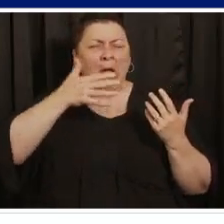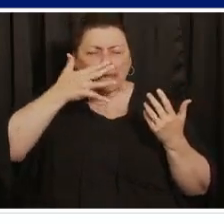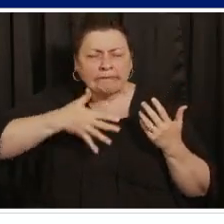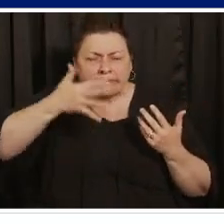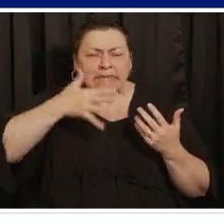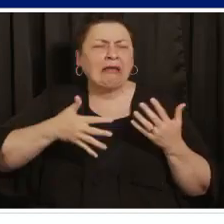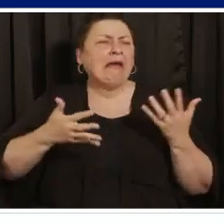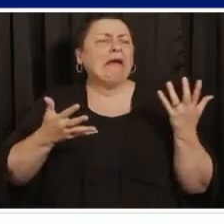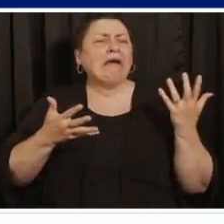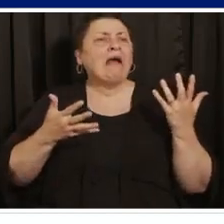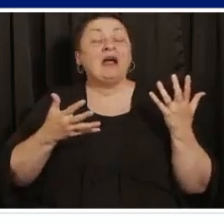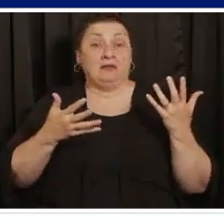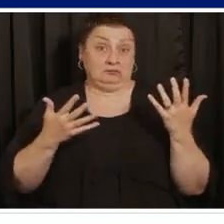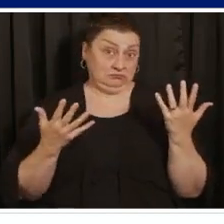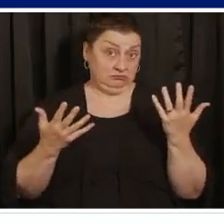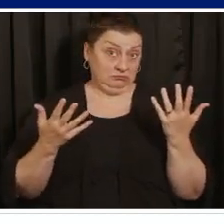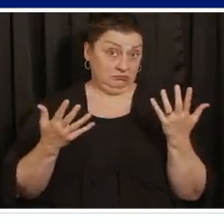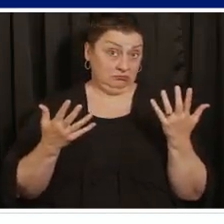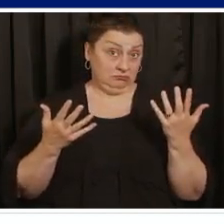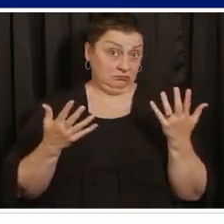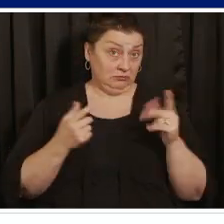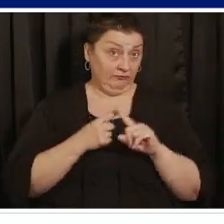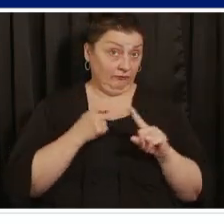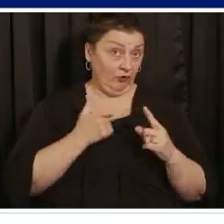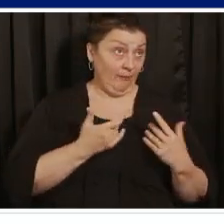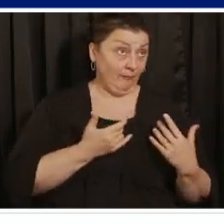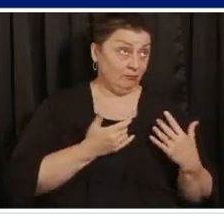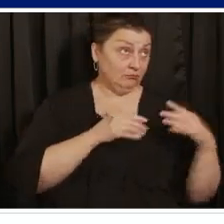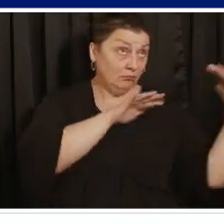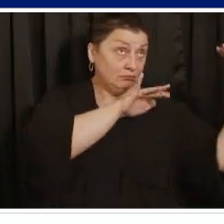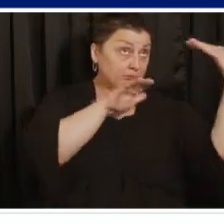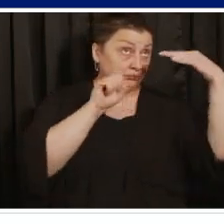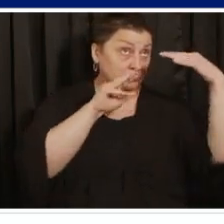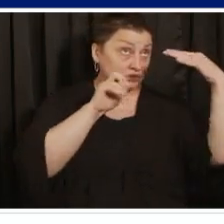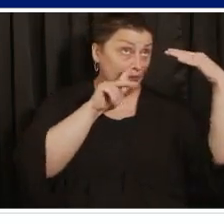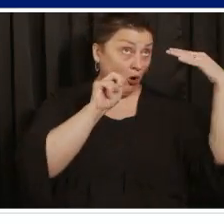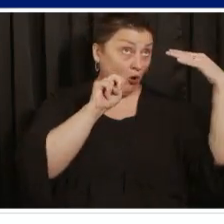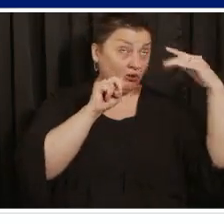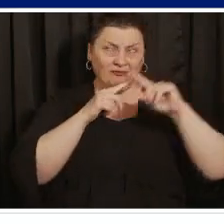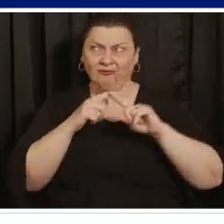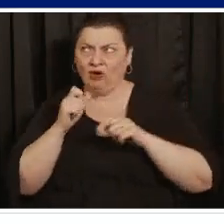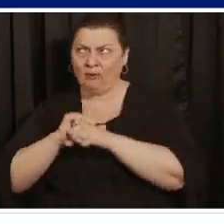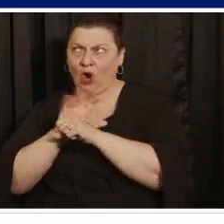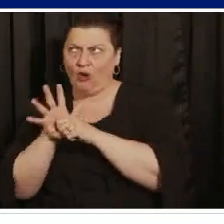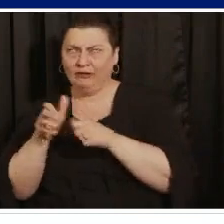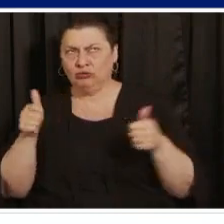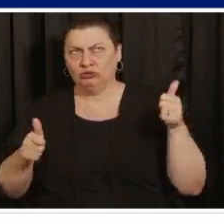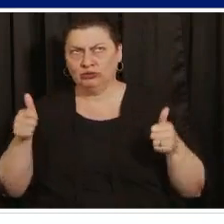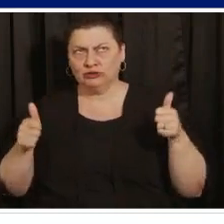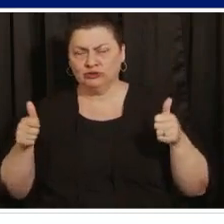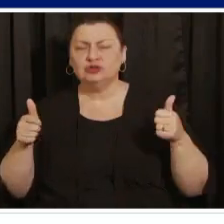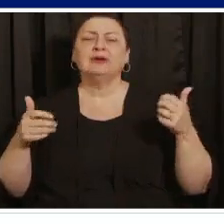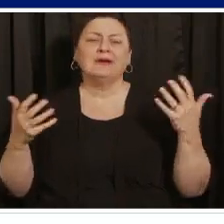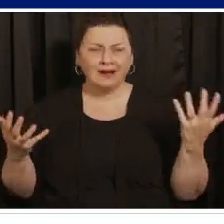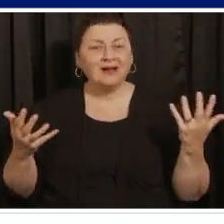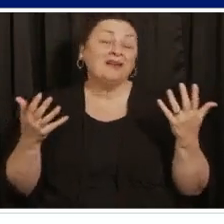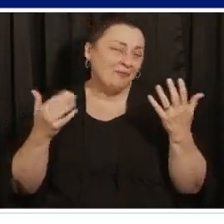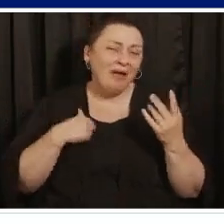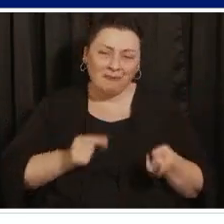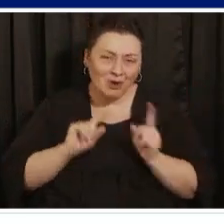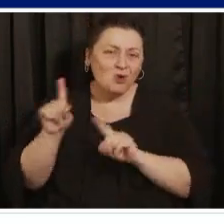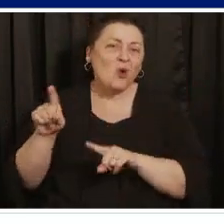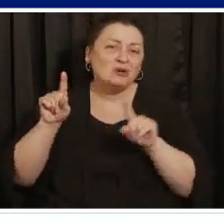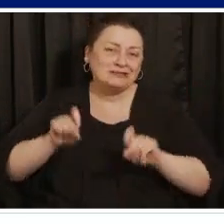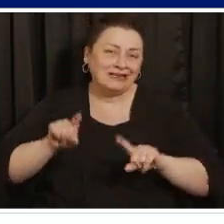COVID. And you shouldn't just rest on the assumption that, oh, it's the air quality. Ignoring symptoms means putting yourself and others at risk of